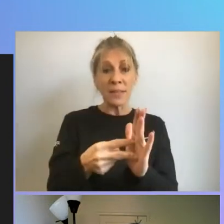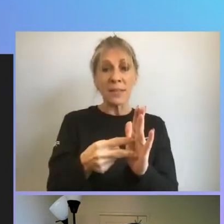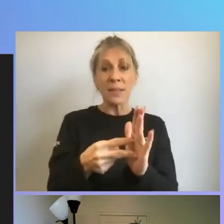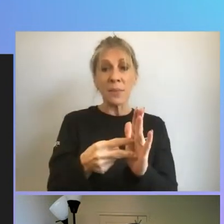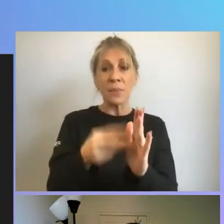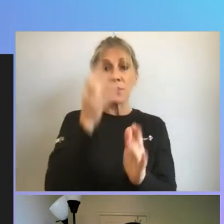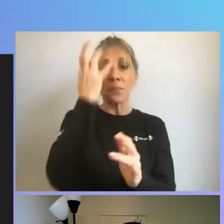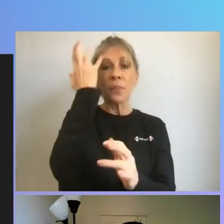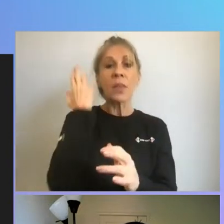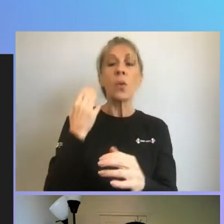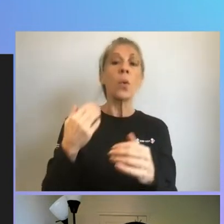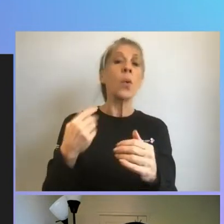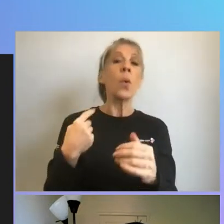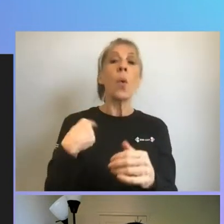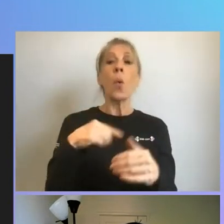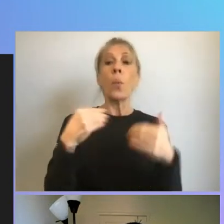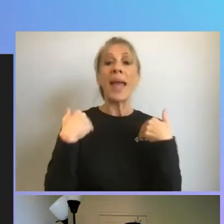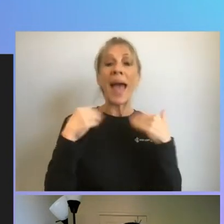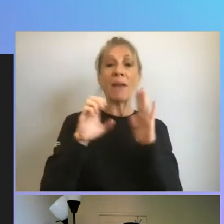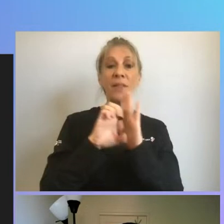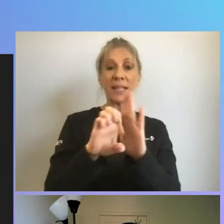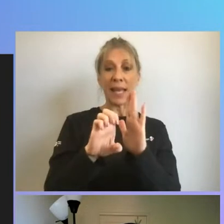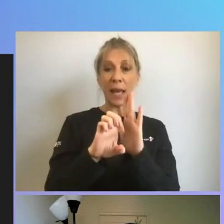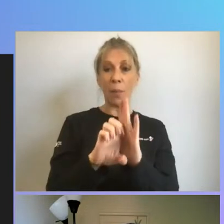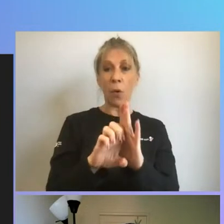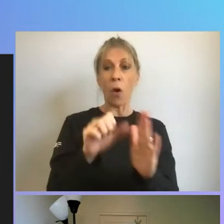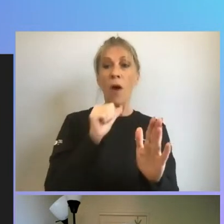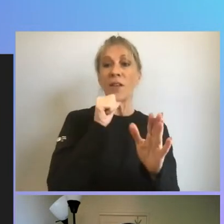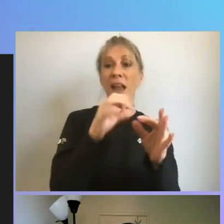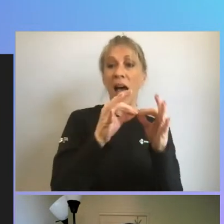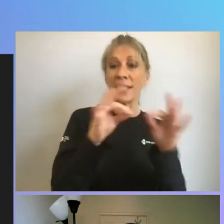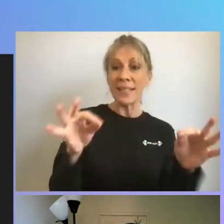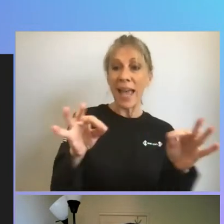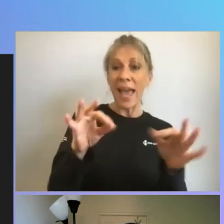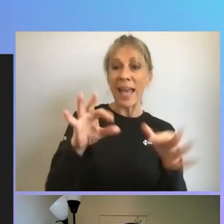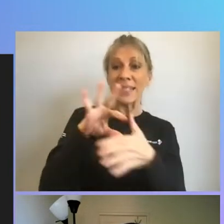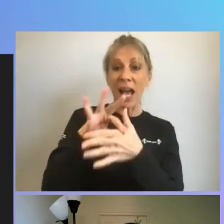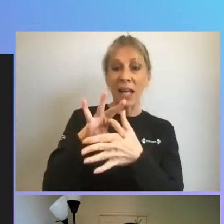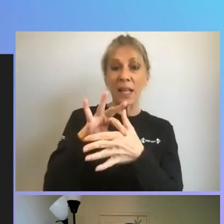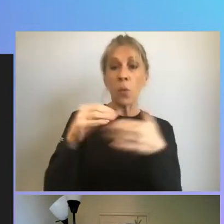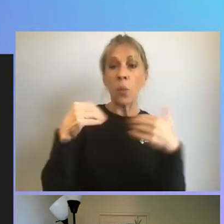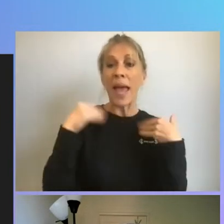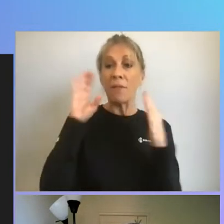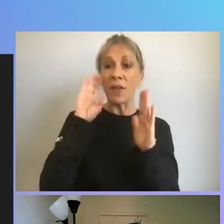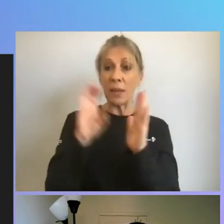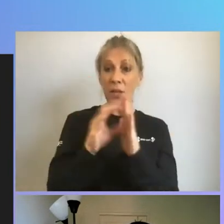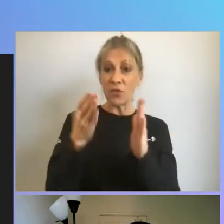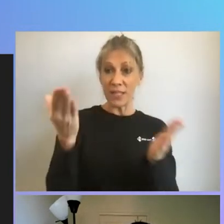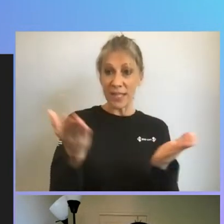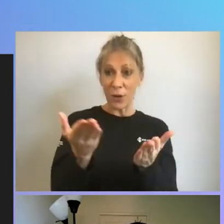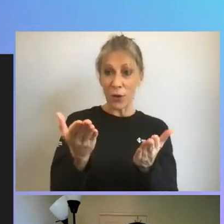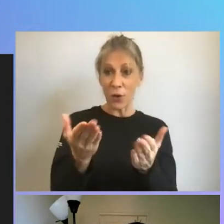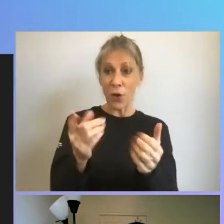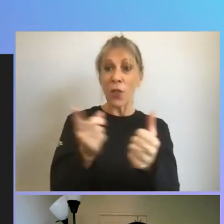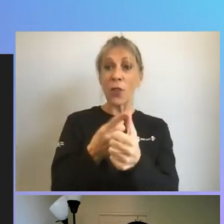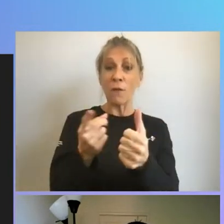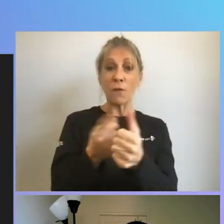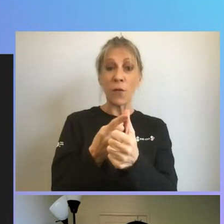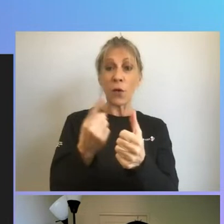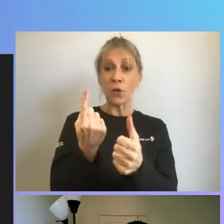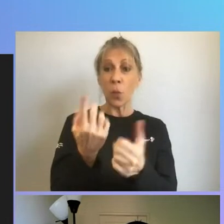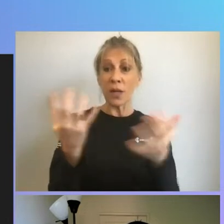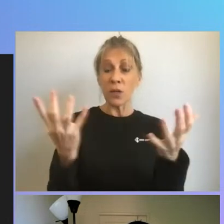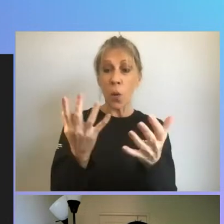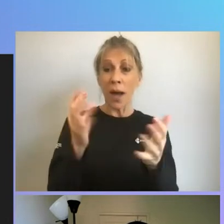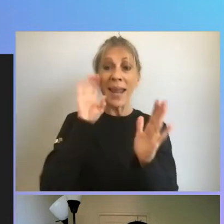And so we have examples of non-text content. We have images here. The first is an image of a